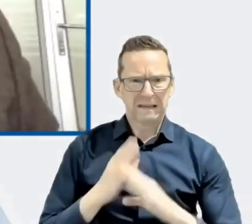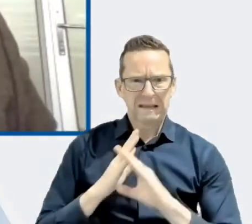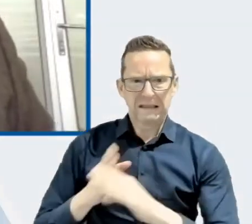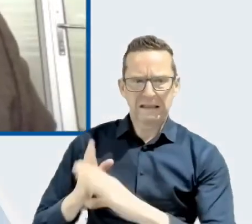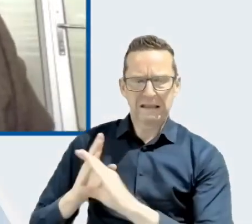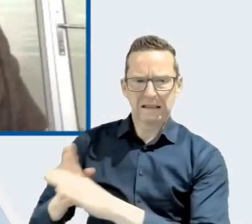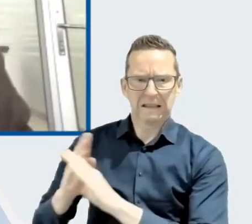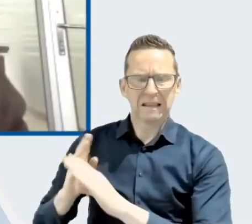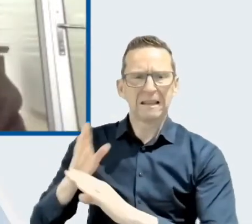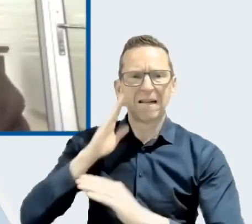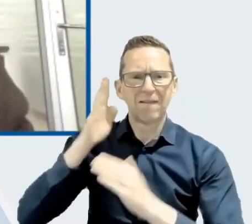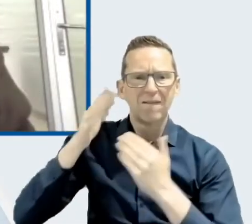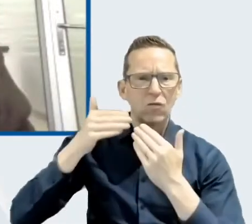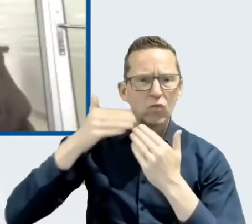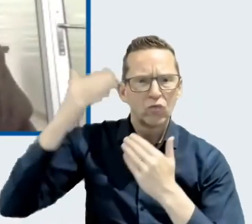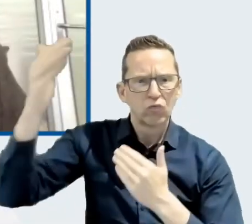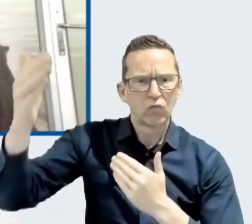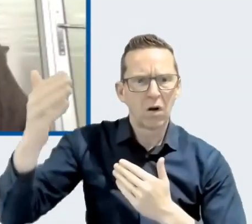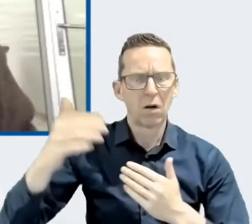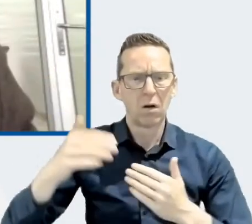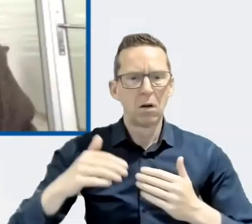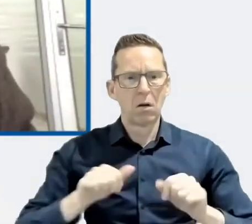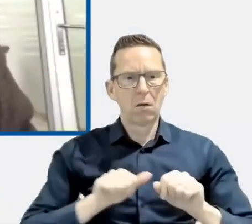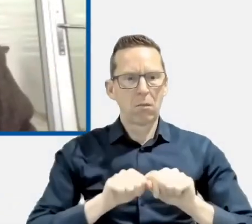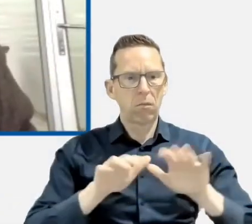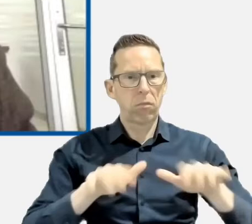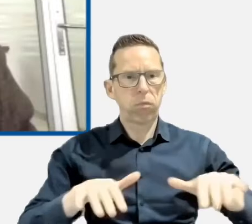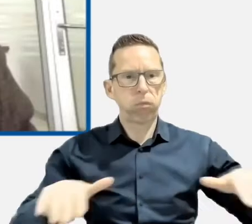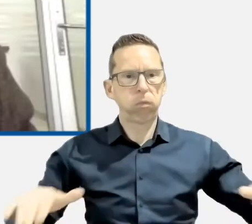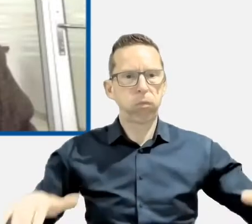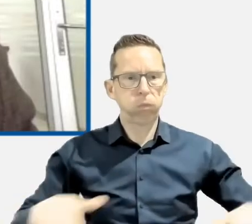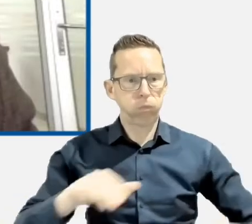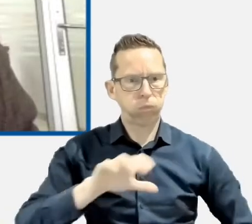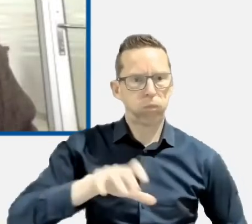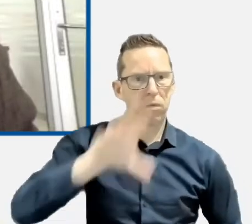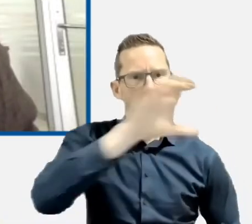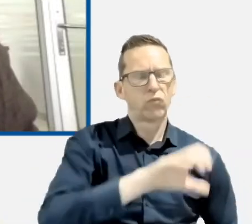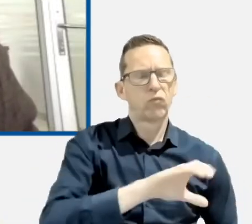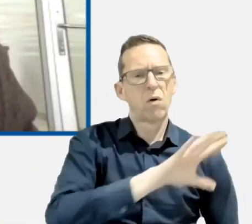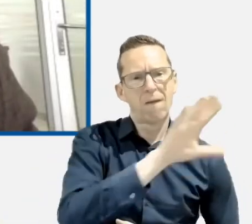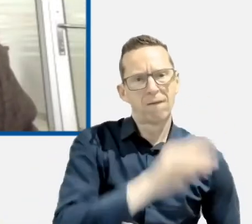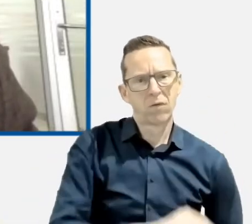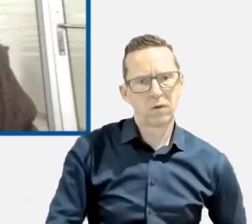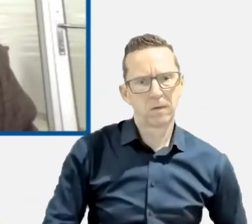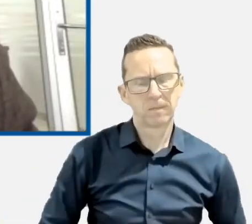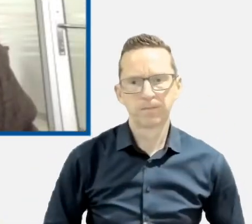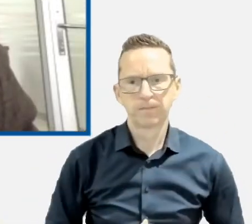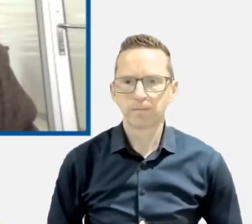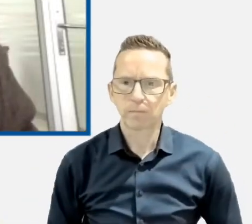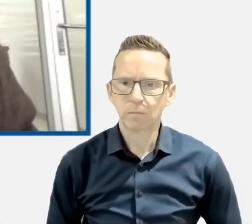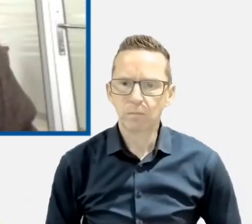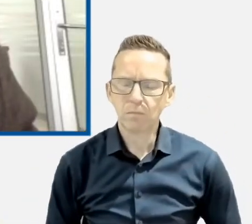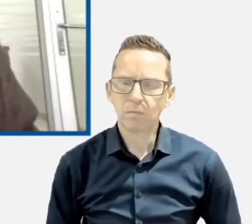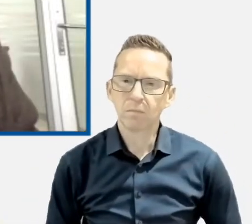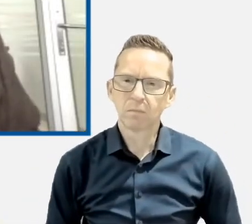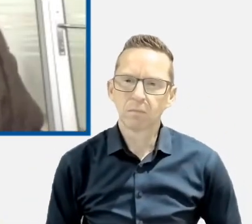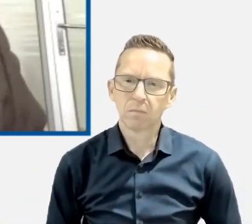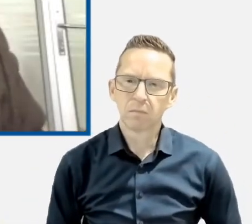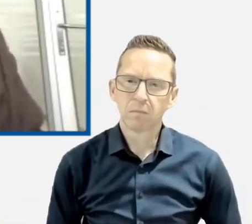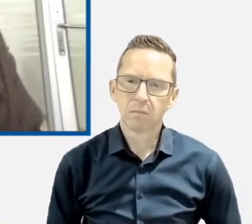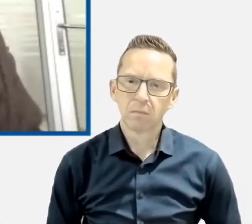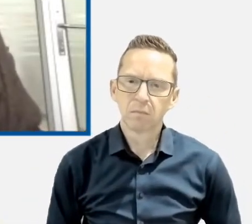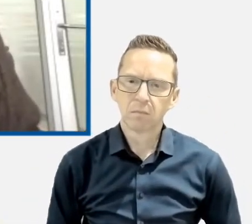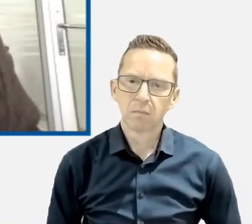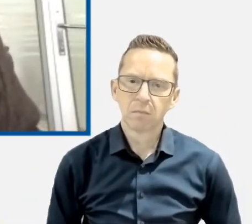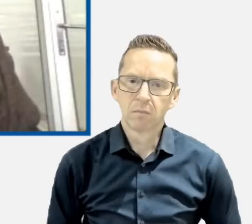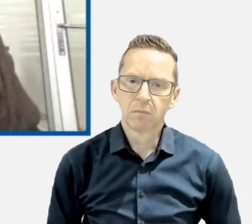boundaries of the country. So basically, we would like to highlight that really our approach entails